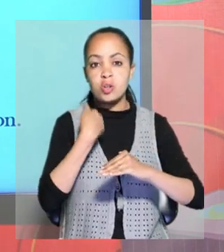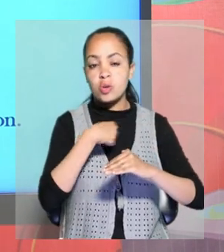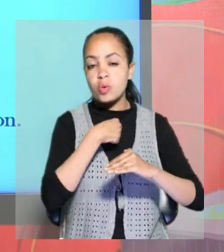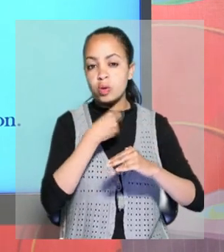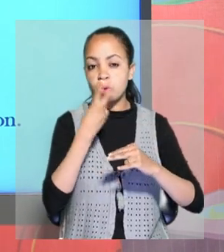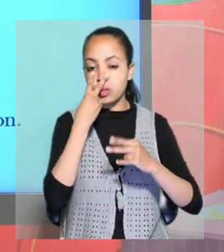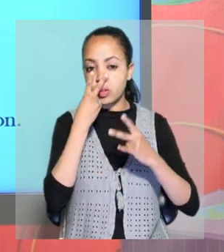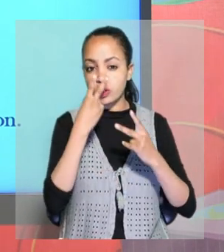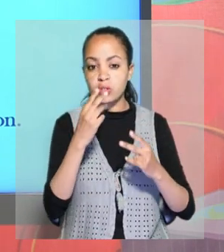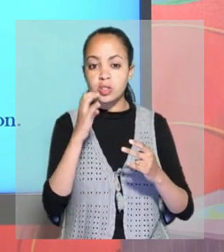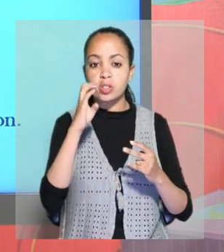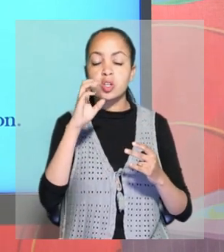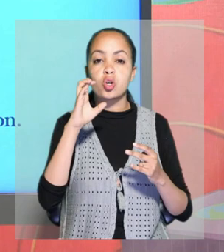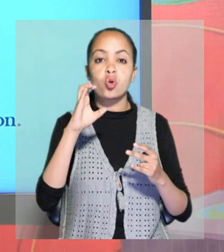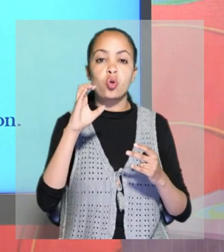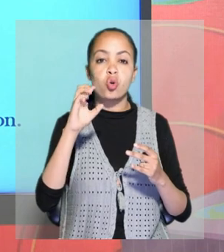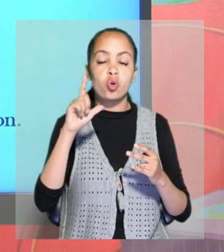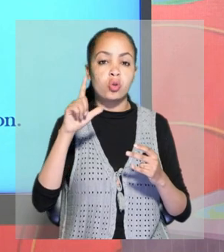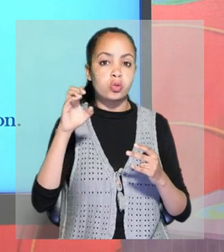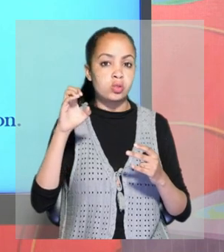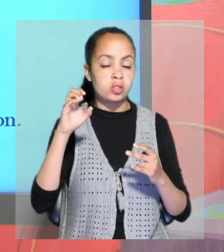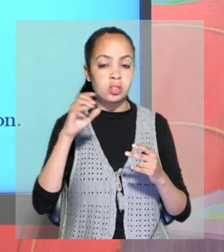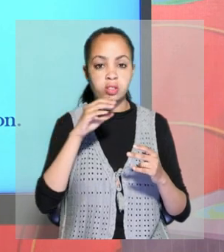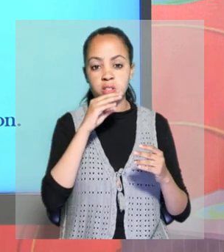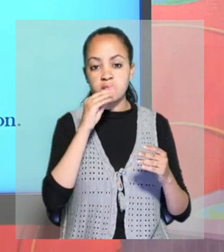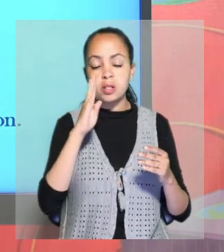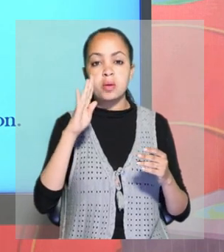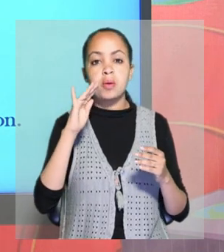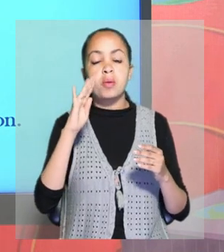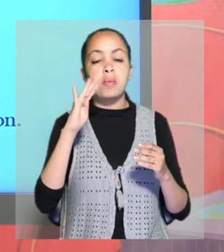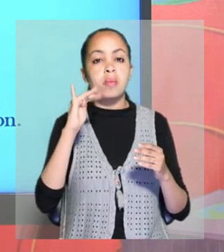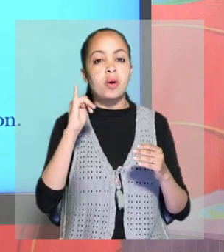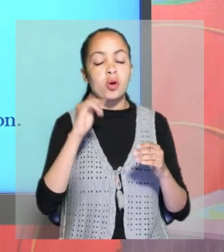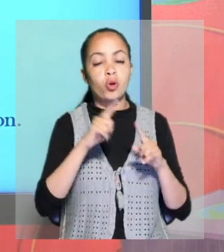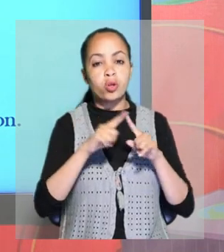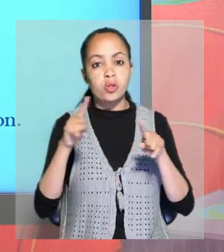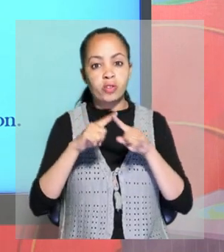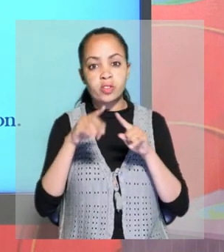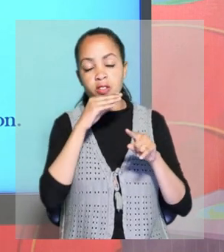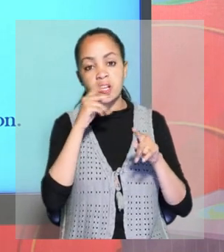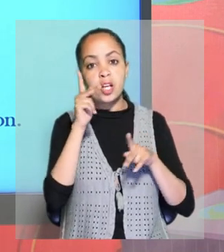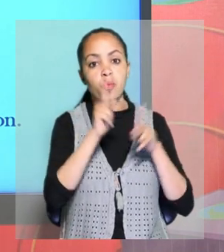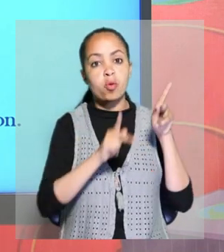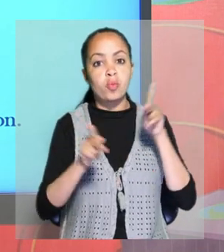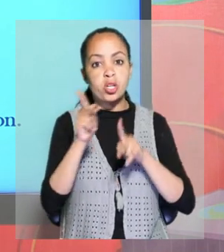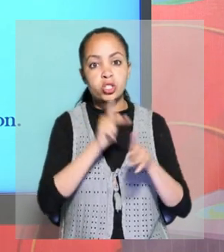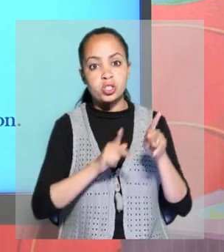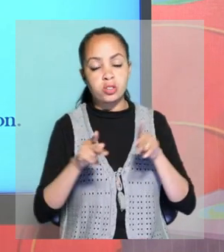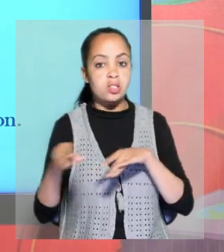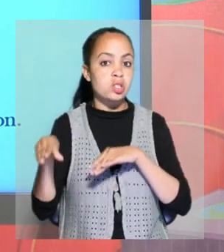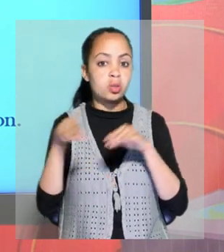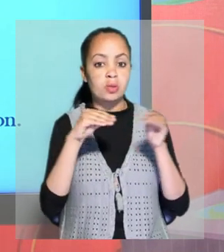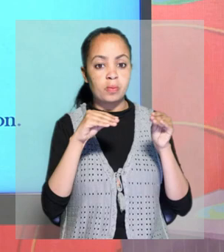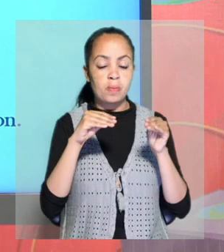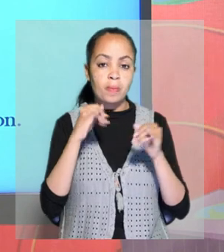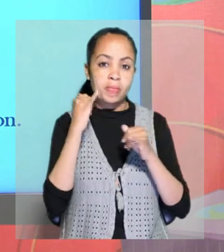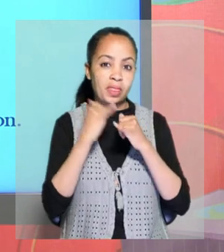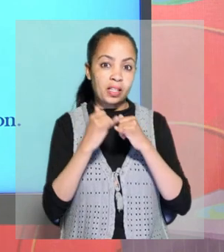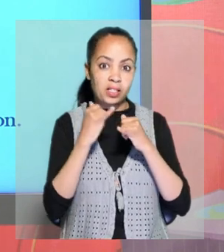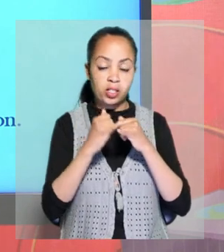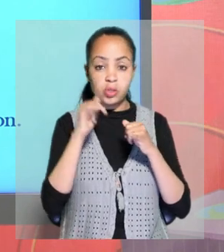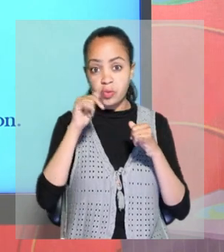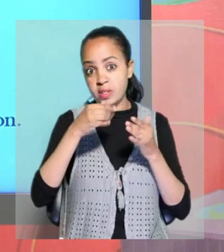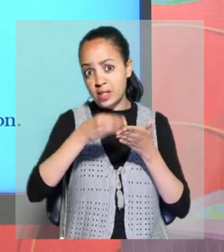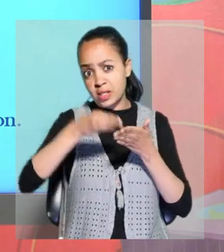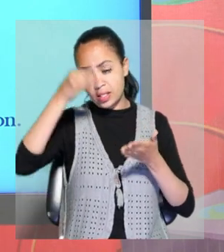see ecological succession, biodiversity, and the population. Student, at the end of